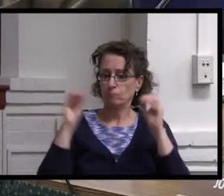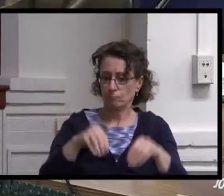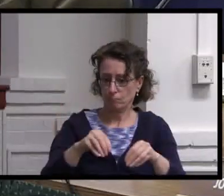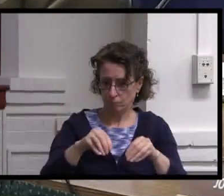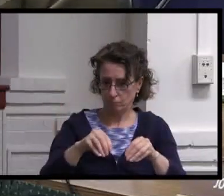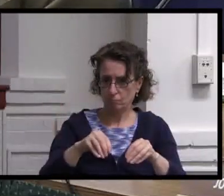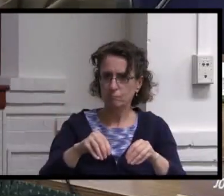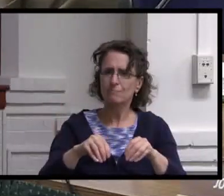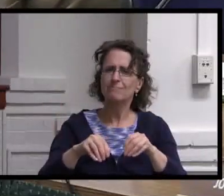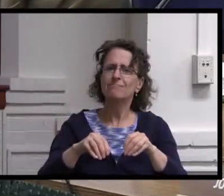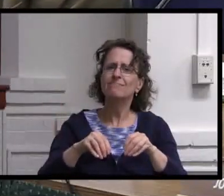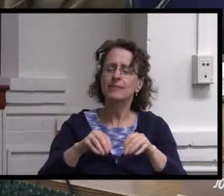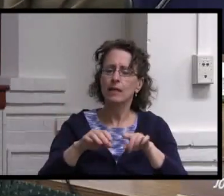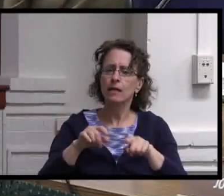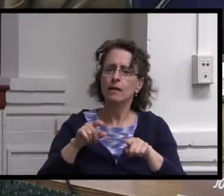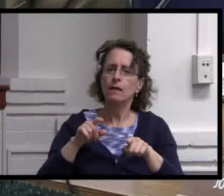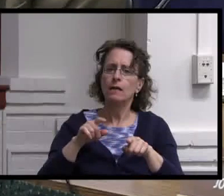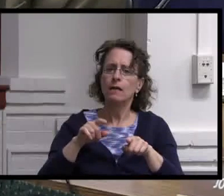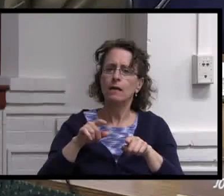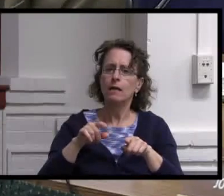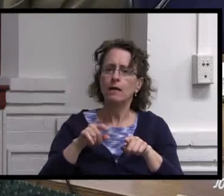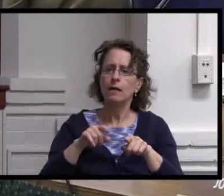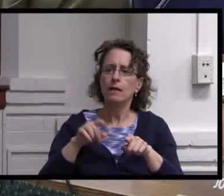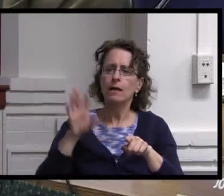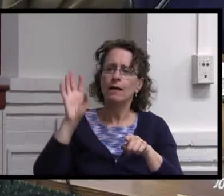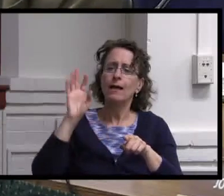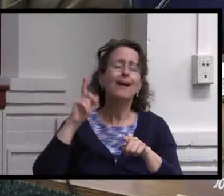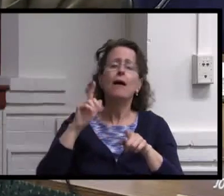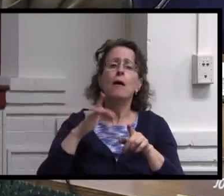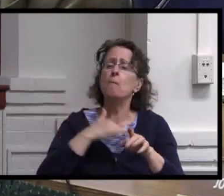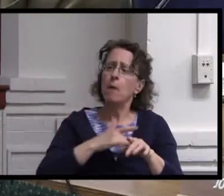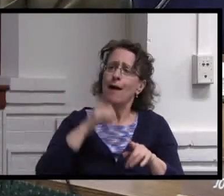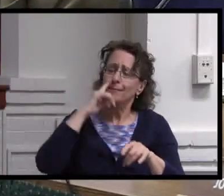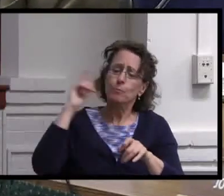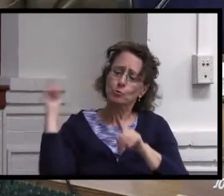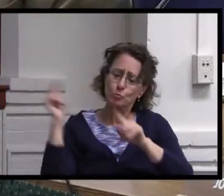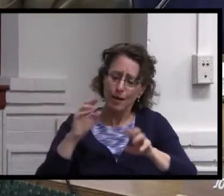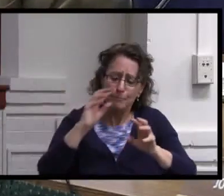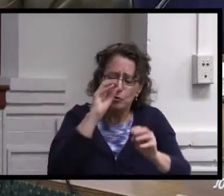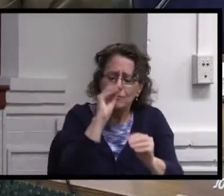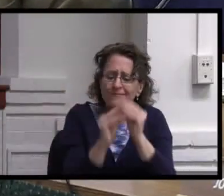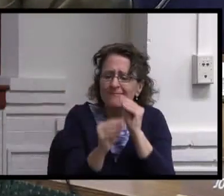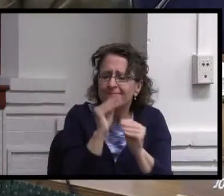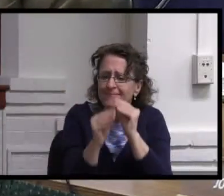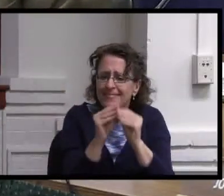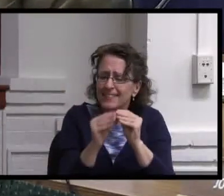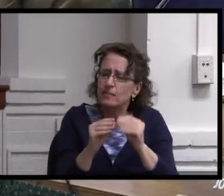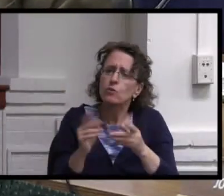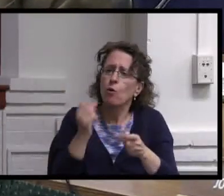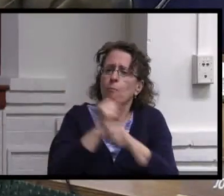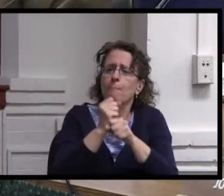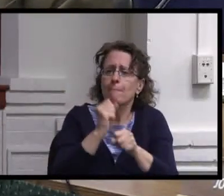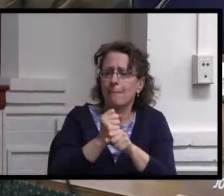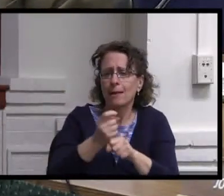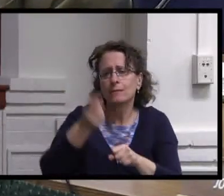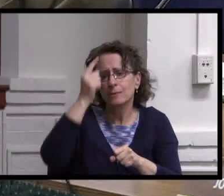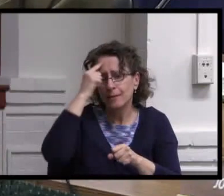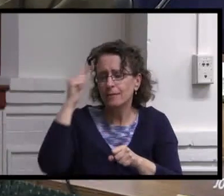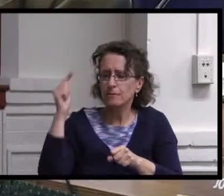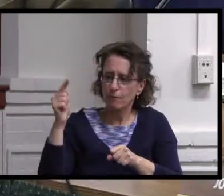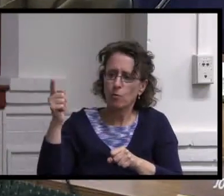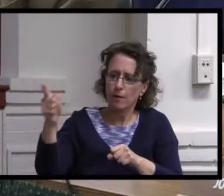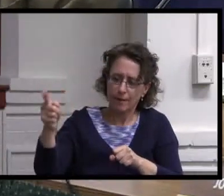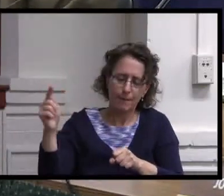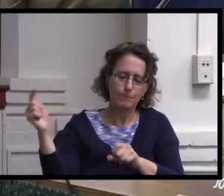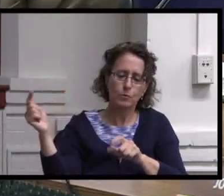again, under more normal circumstances, we would just bring them back to do maintenance on the equipment that they had installed. We asked